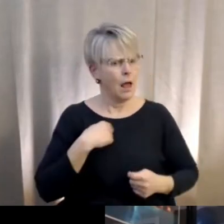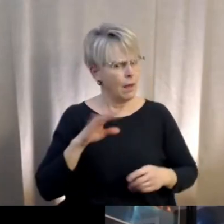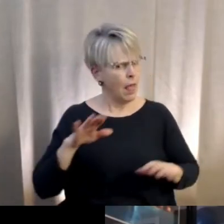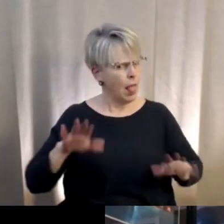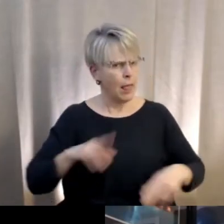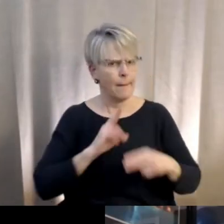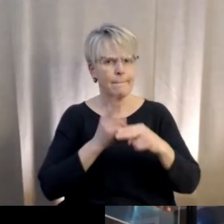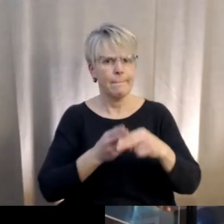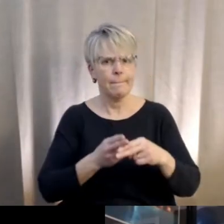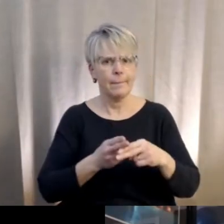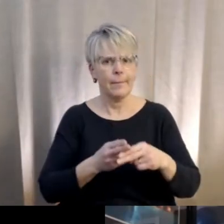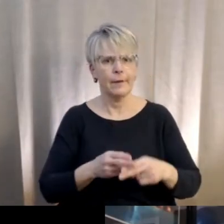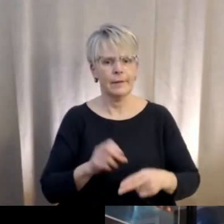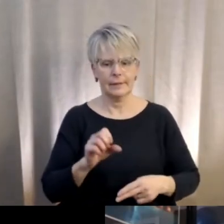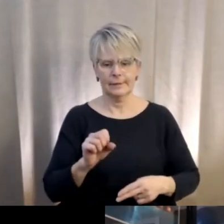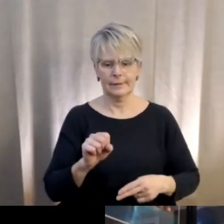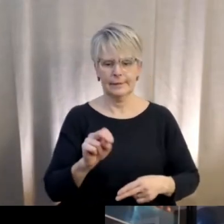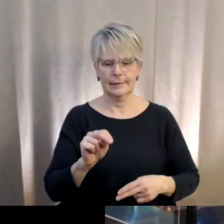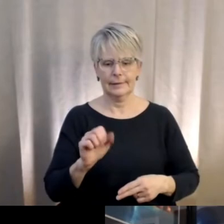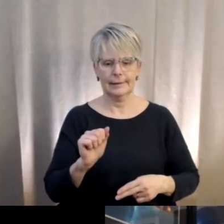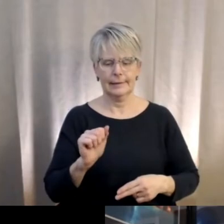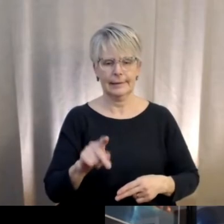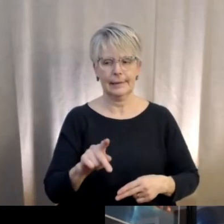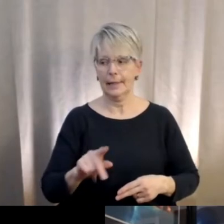was sneak attack pets. These ones are